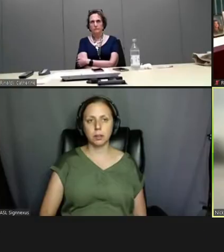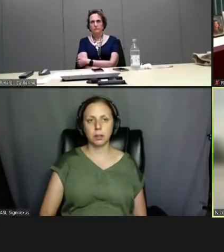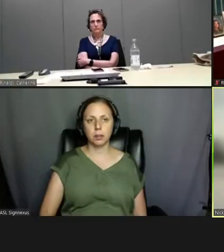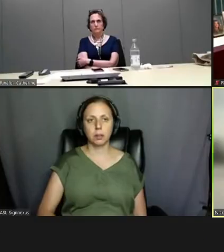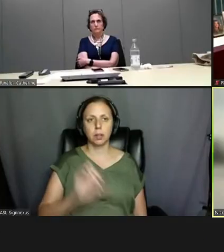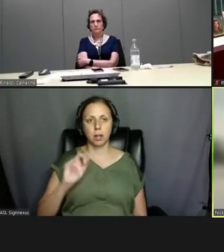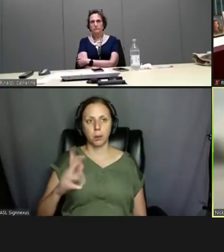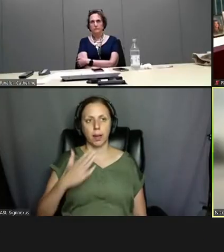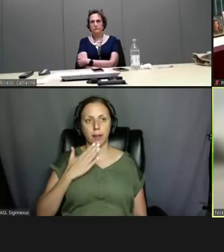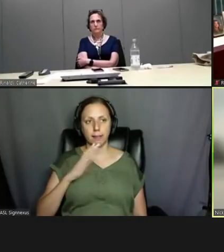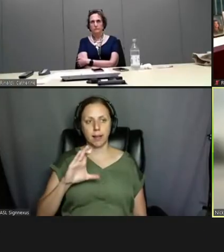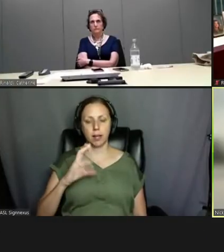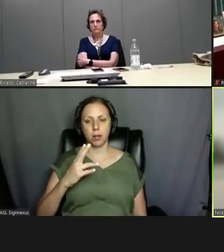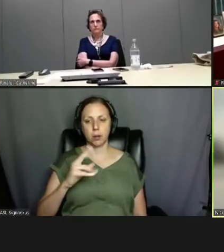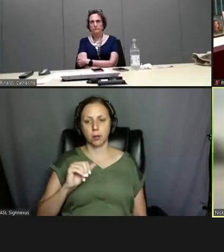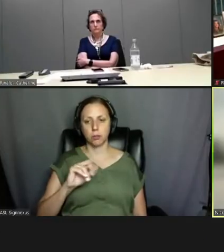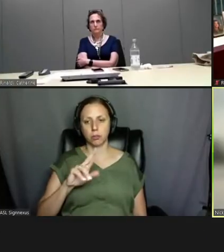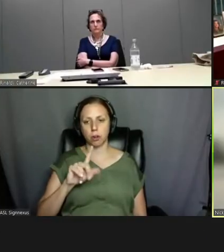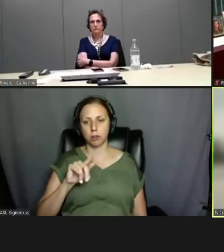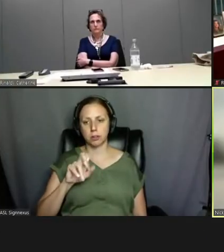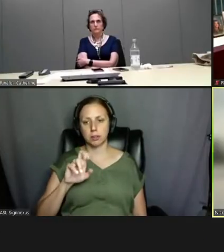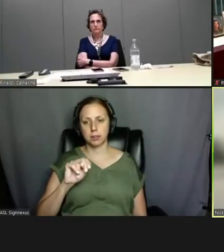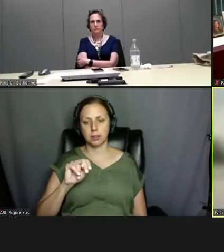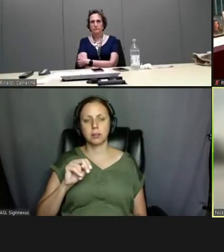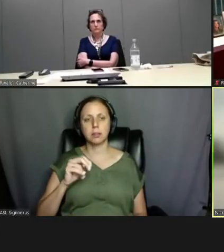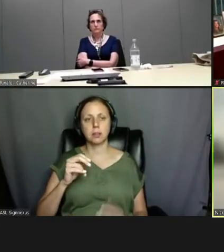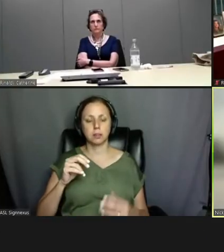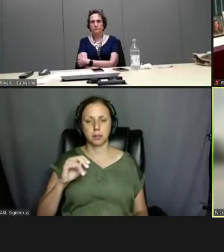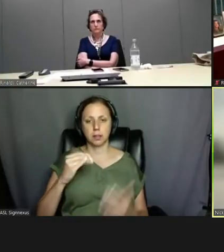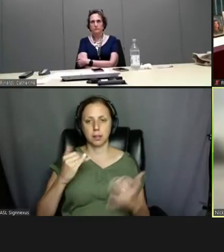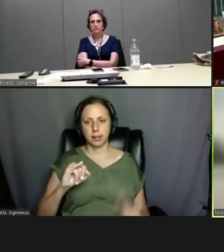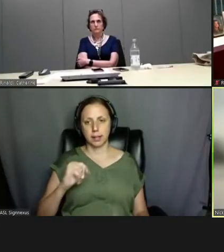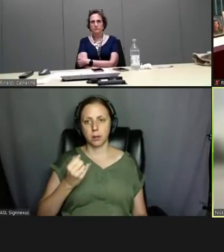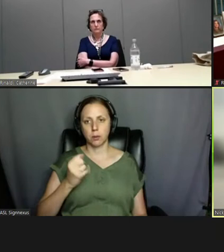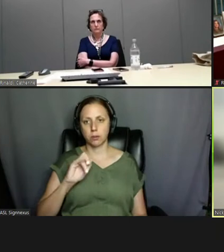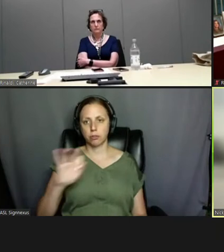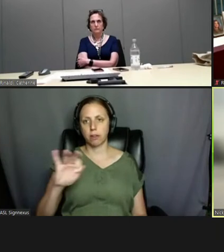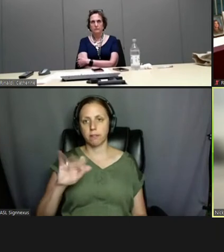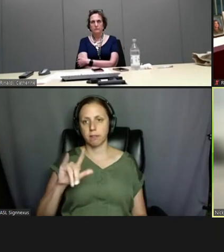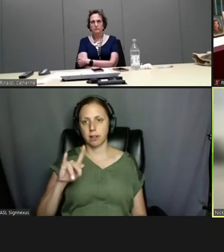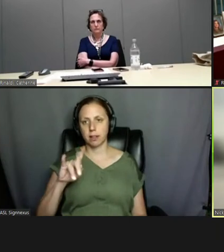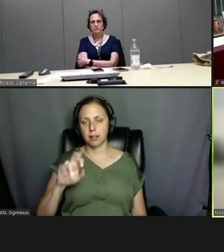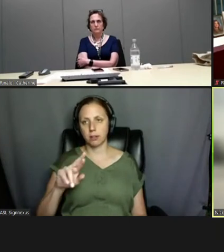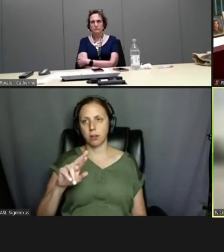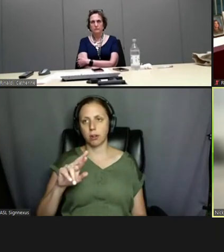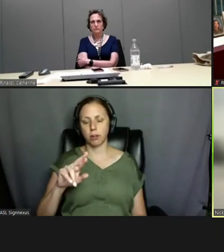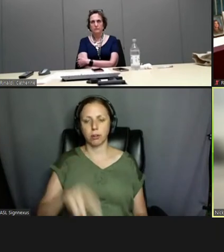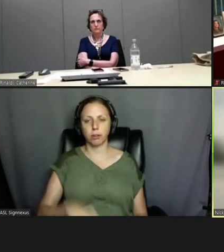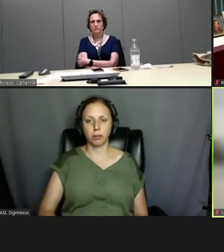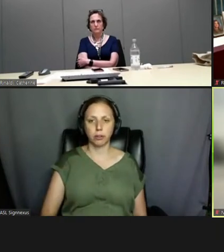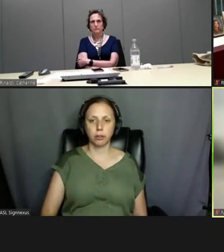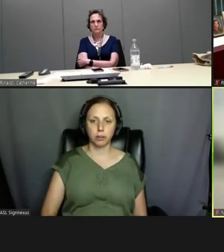Okay, thank you, Charlton. So next we're going to have Jeff Linder, followed by Chris Greif.